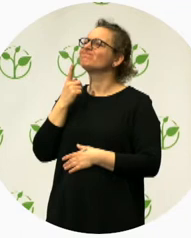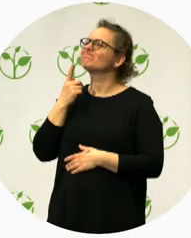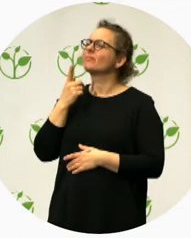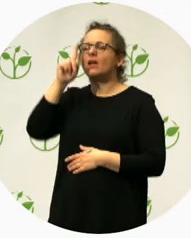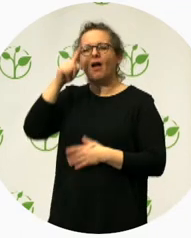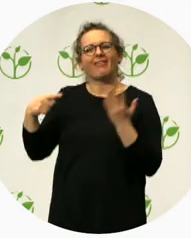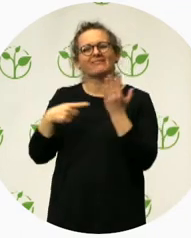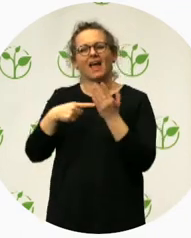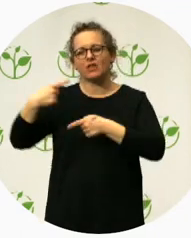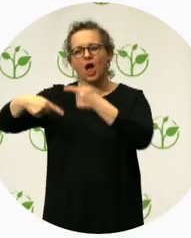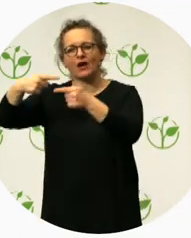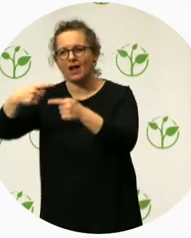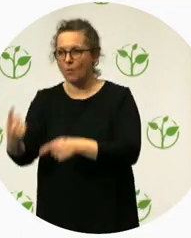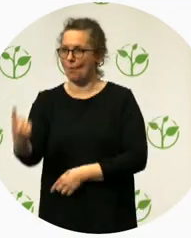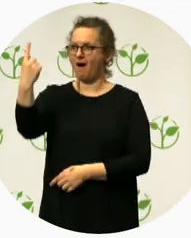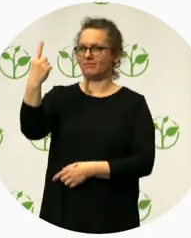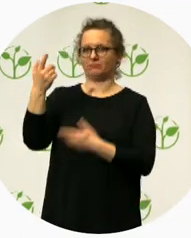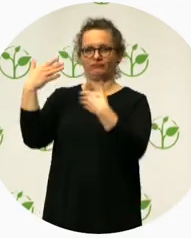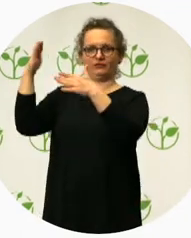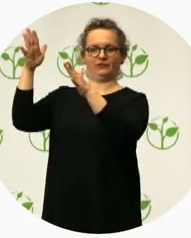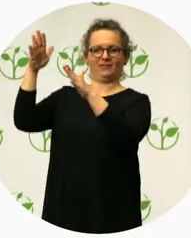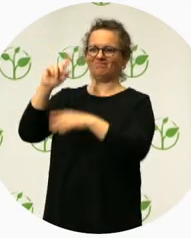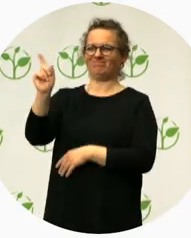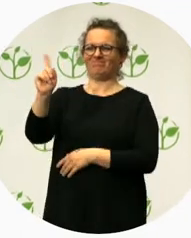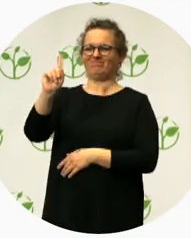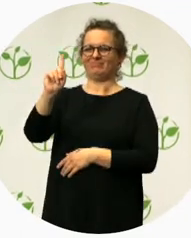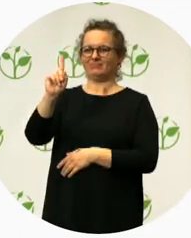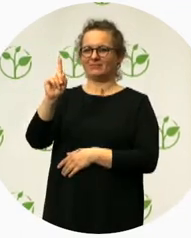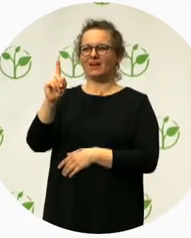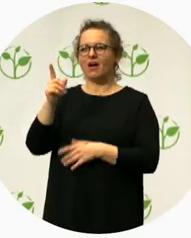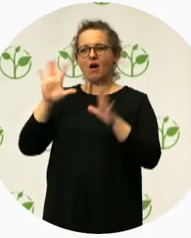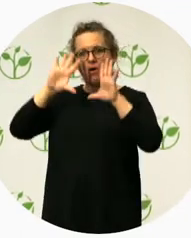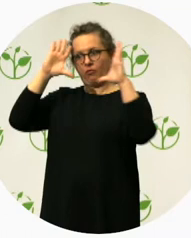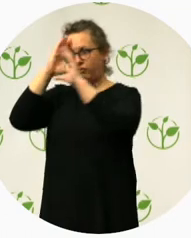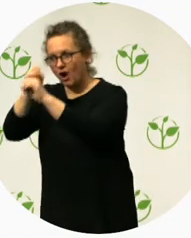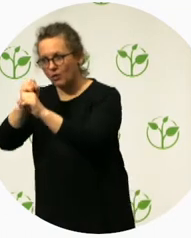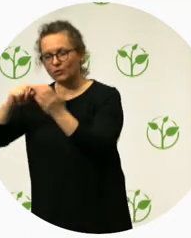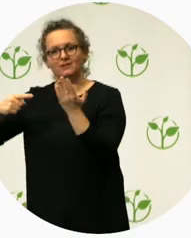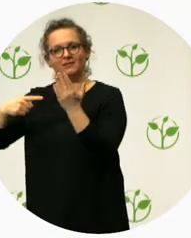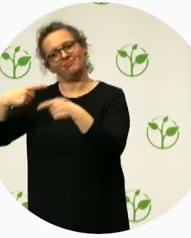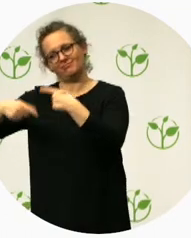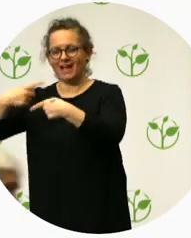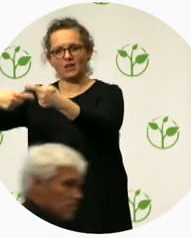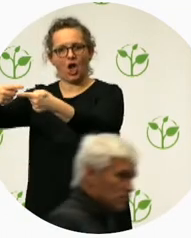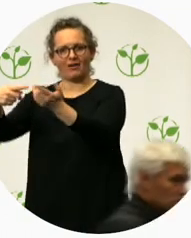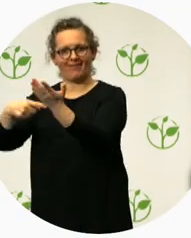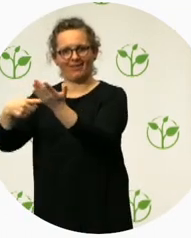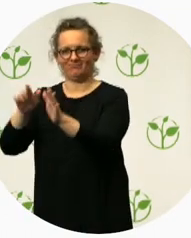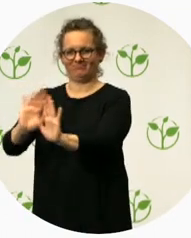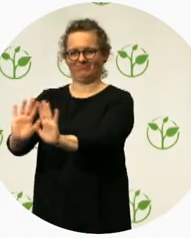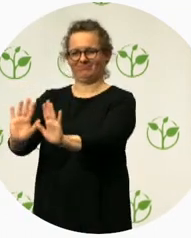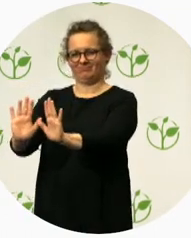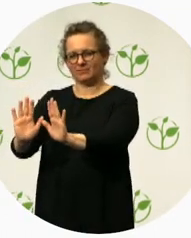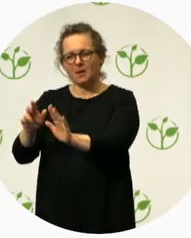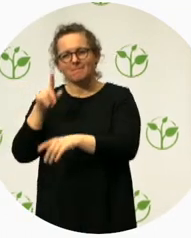an inclusive society. So when we think about an inclusive school, it's important to remember